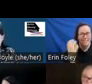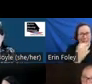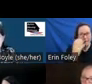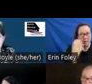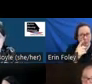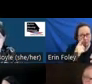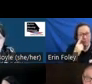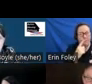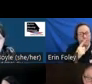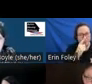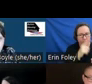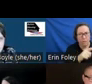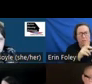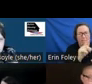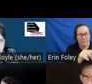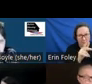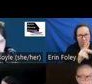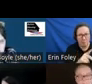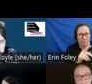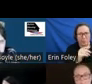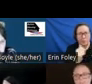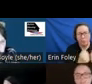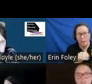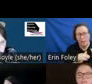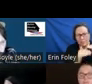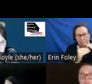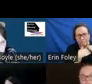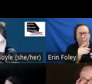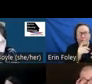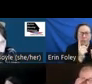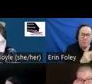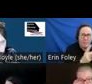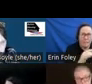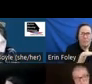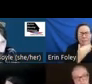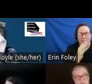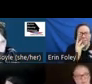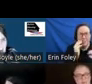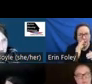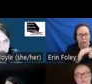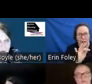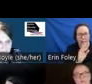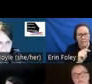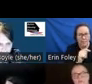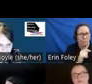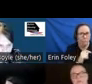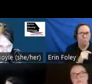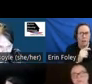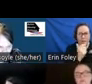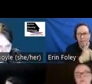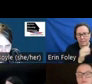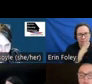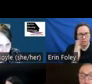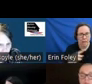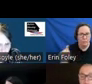phone with a certain amount of minutes and data on it. There can only be one per household.